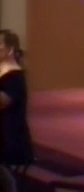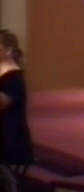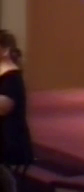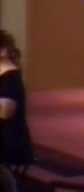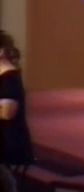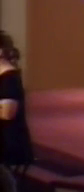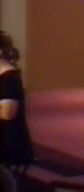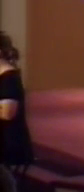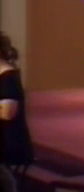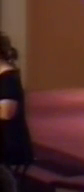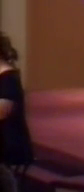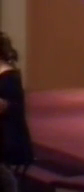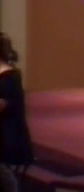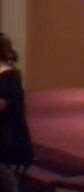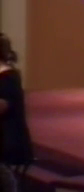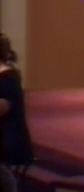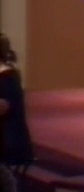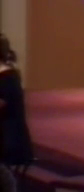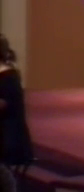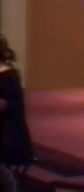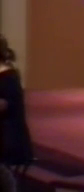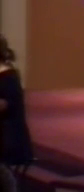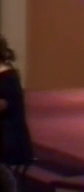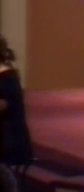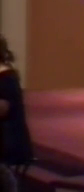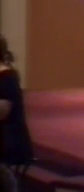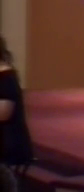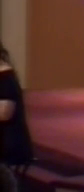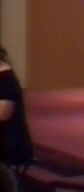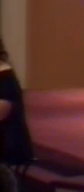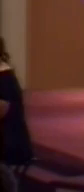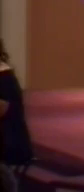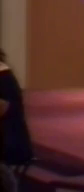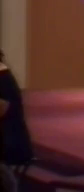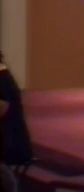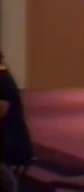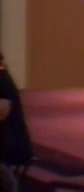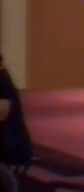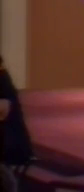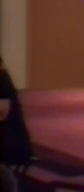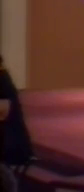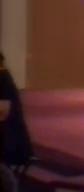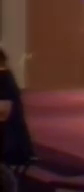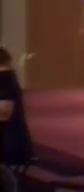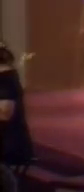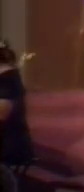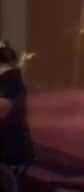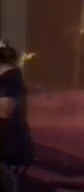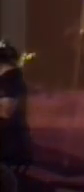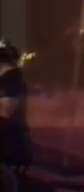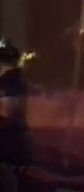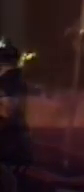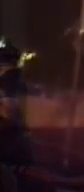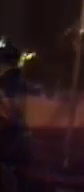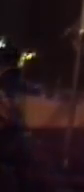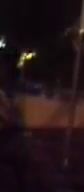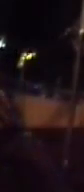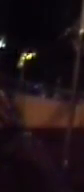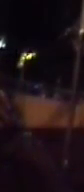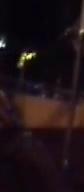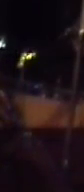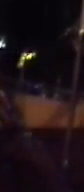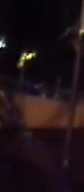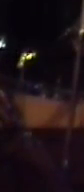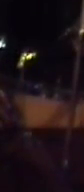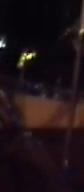Paul says, work out your salvation. There's something for us to finish. And so part of that finishing is keeping the covenant that he gave us in